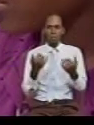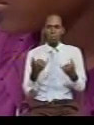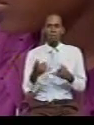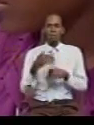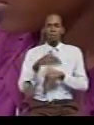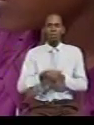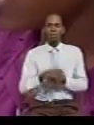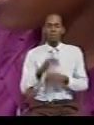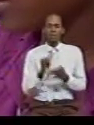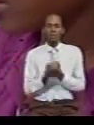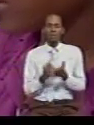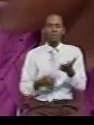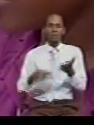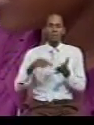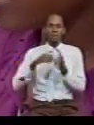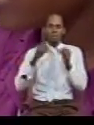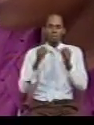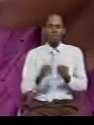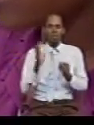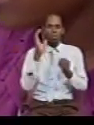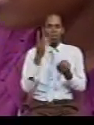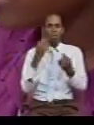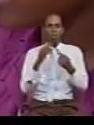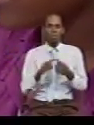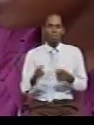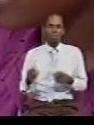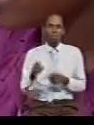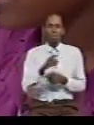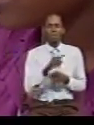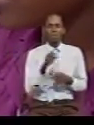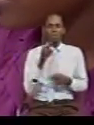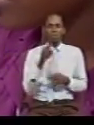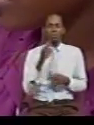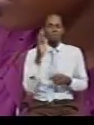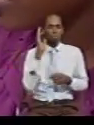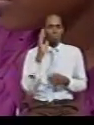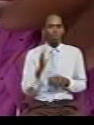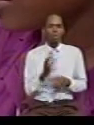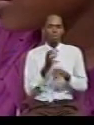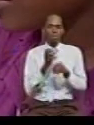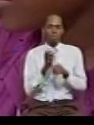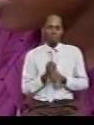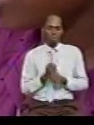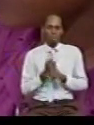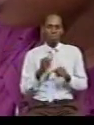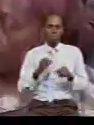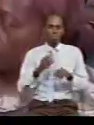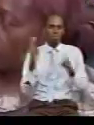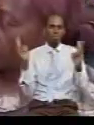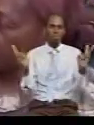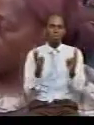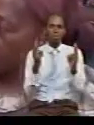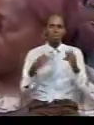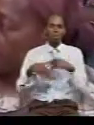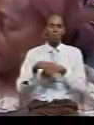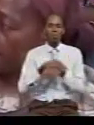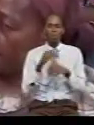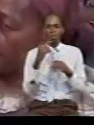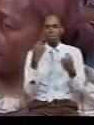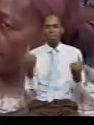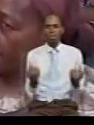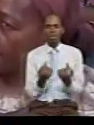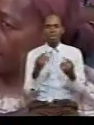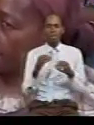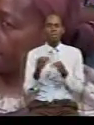power will come to you. You'll be victorious over sin in Jesus' name.